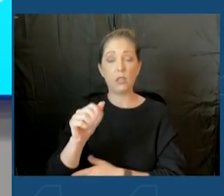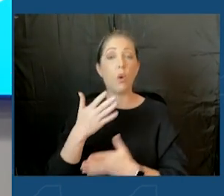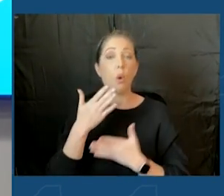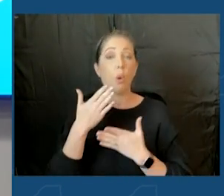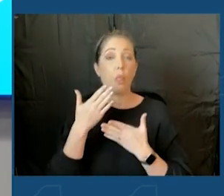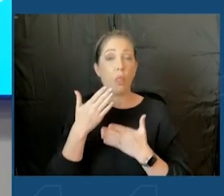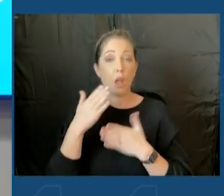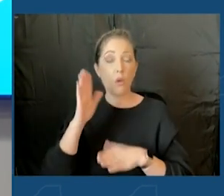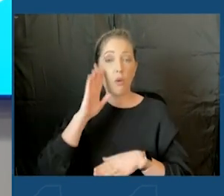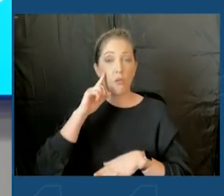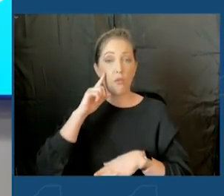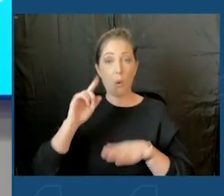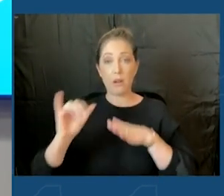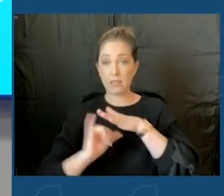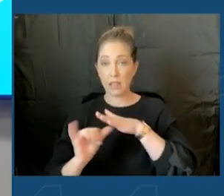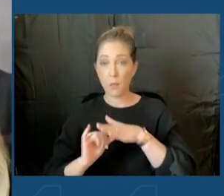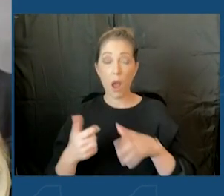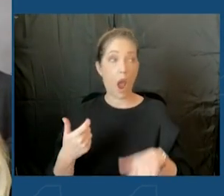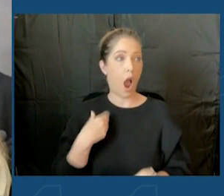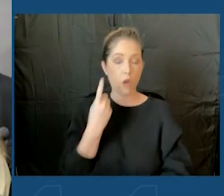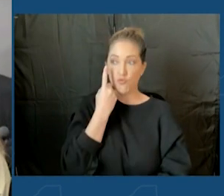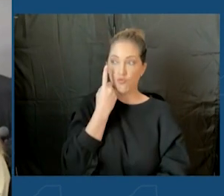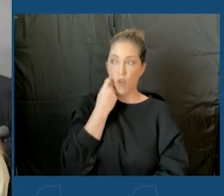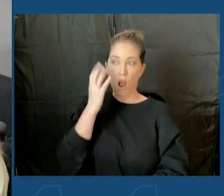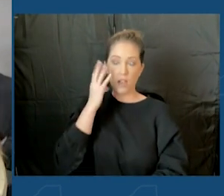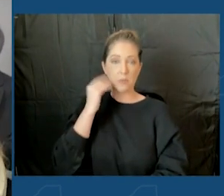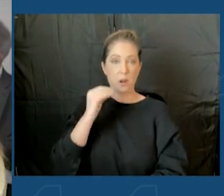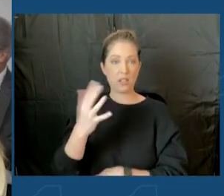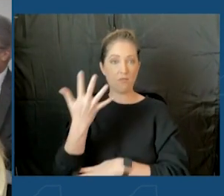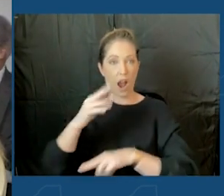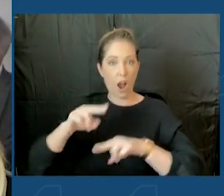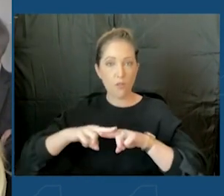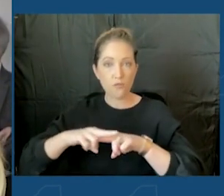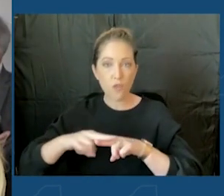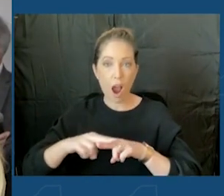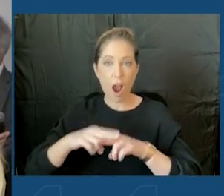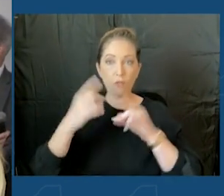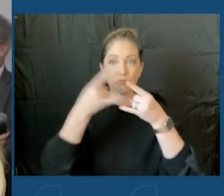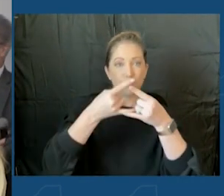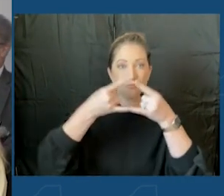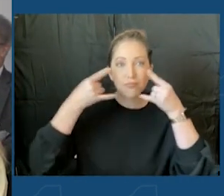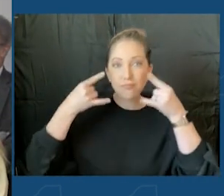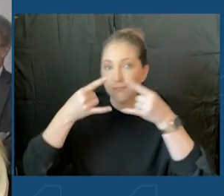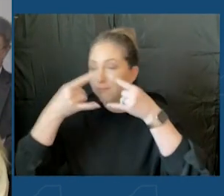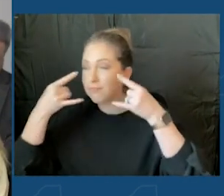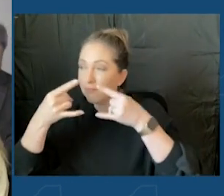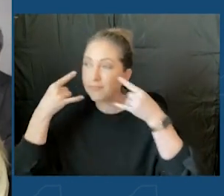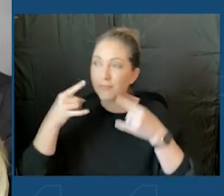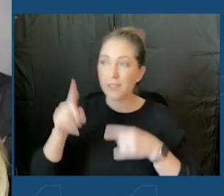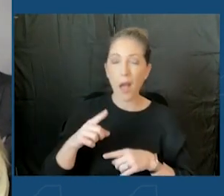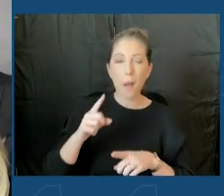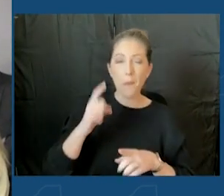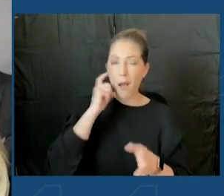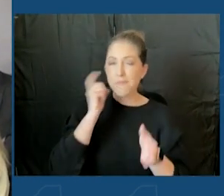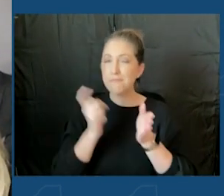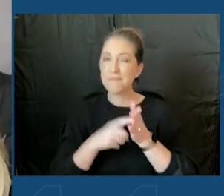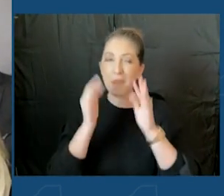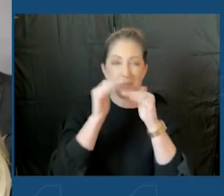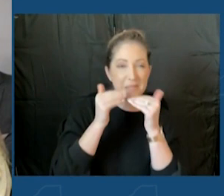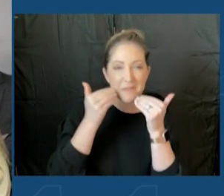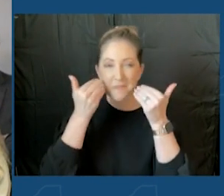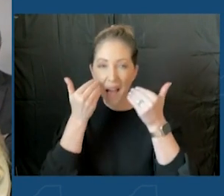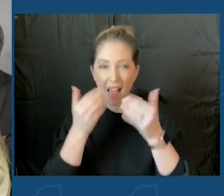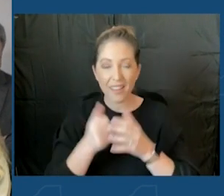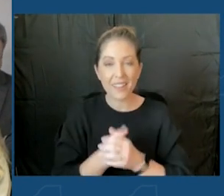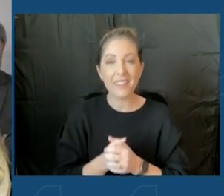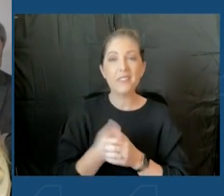on the 5 train. It was great. Everybody had their mask on. I could tell they were smiling to have the privilege to wear the mask. I somehow picked